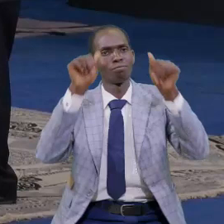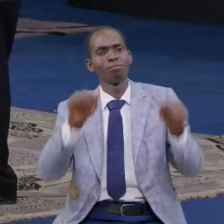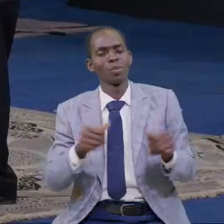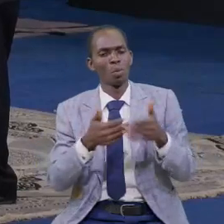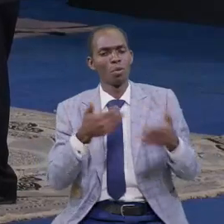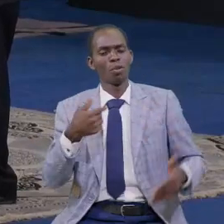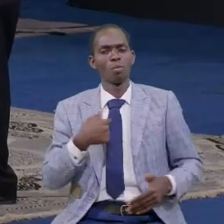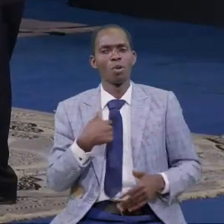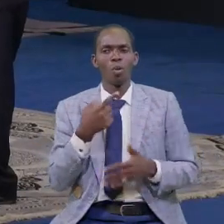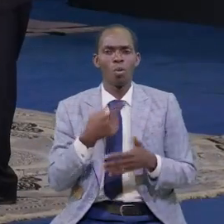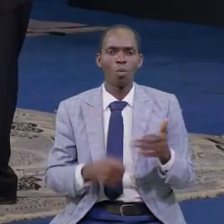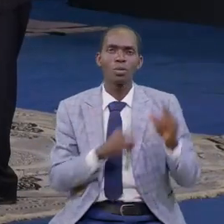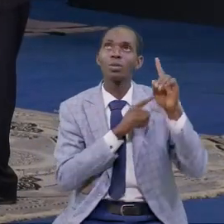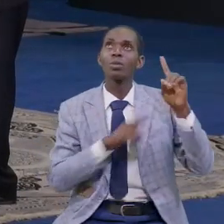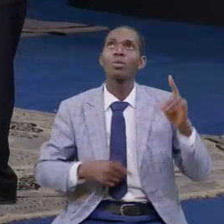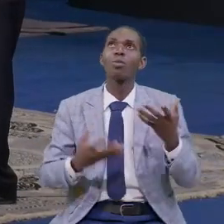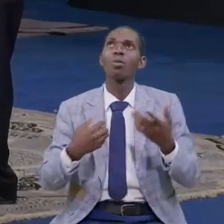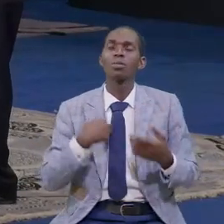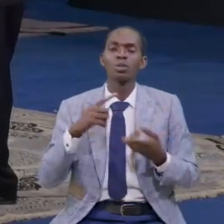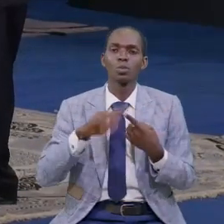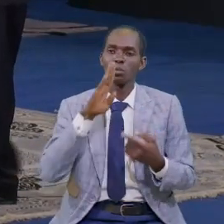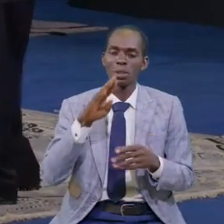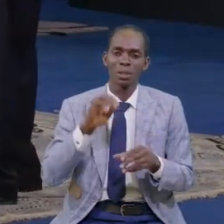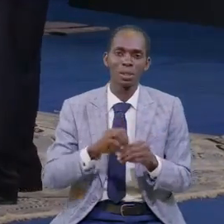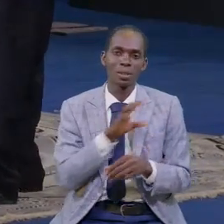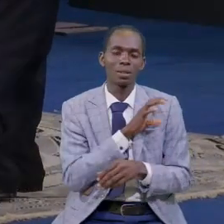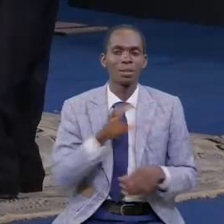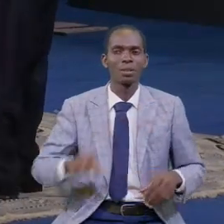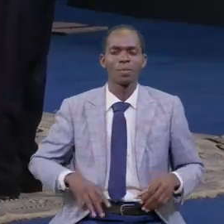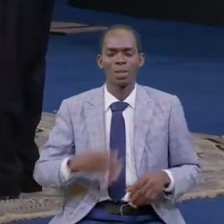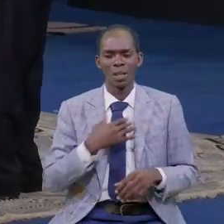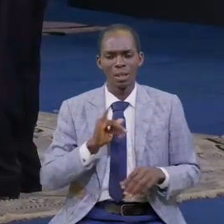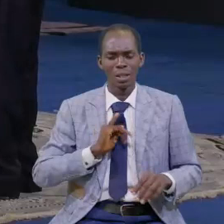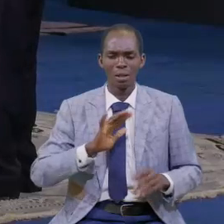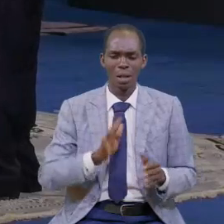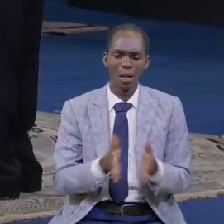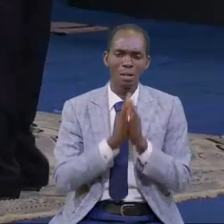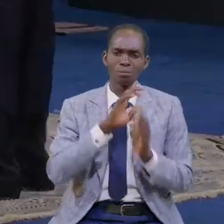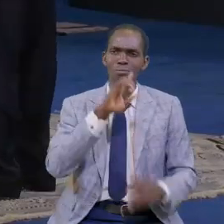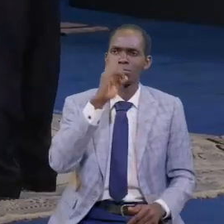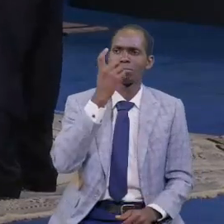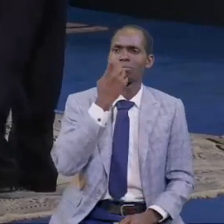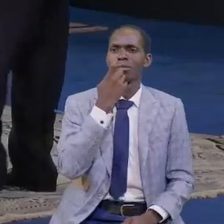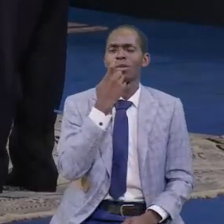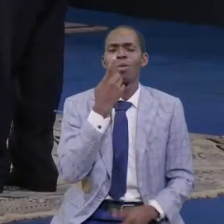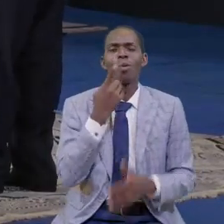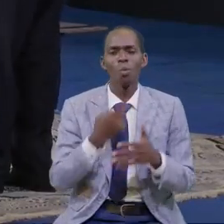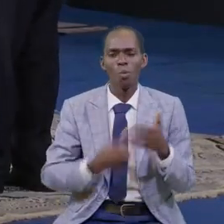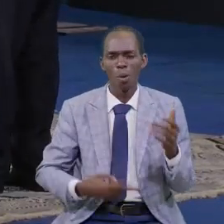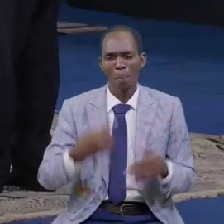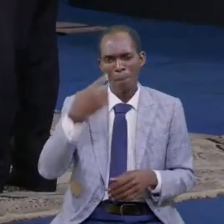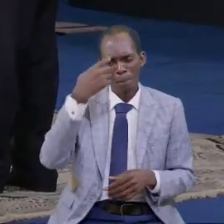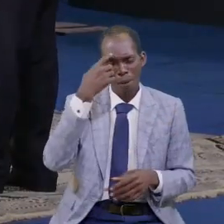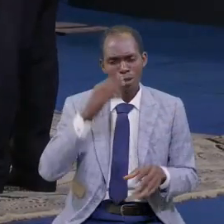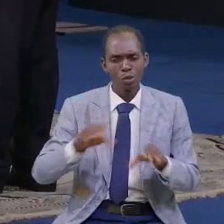to become in Christ. Now I ask myself, what mind do I want to